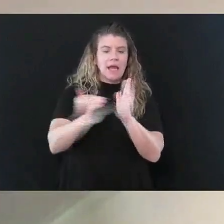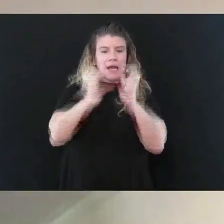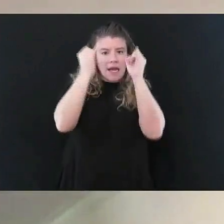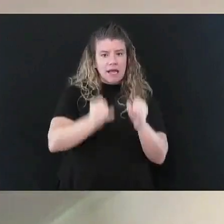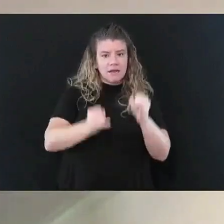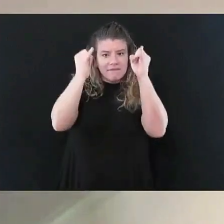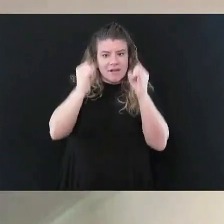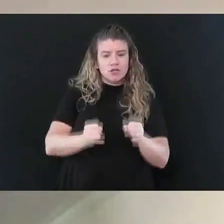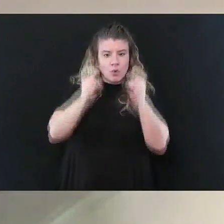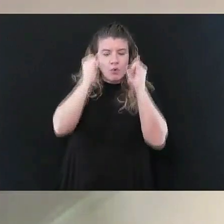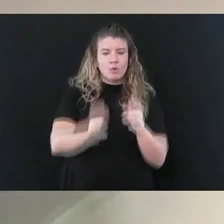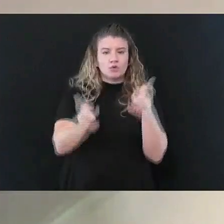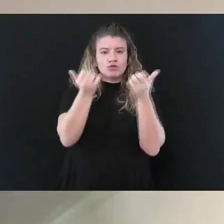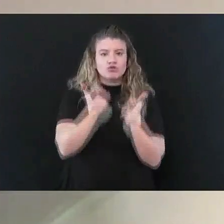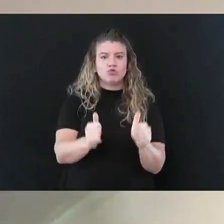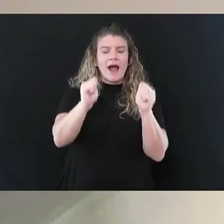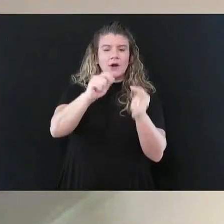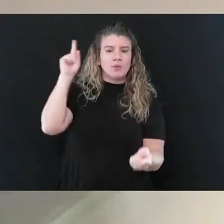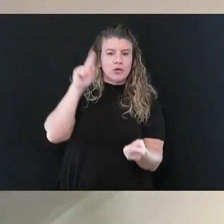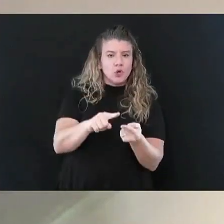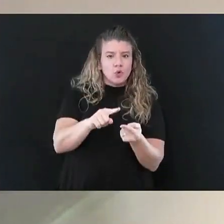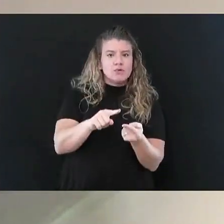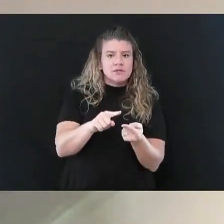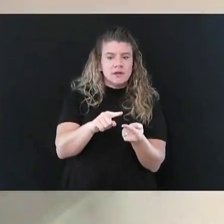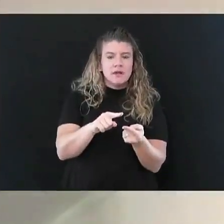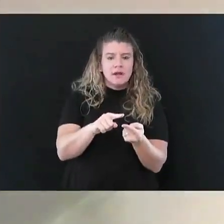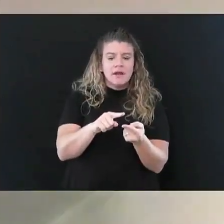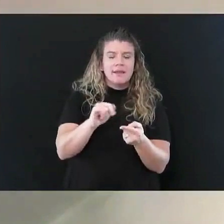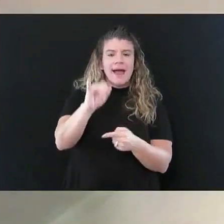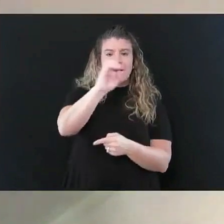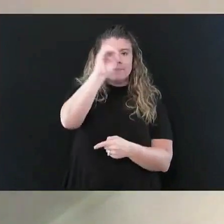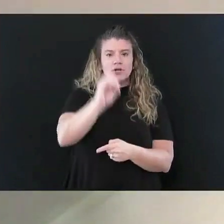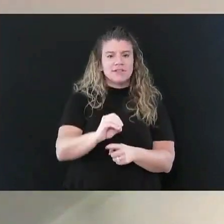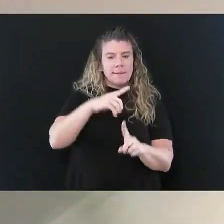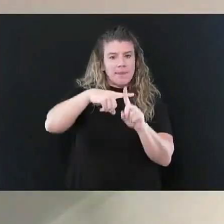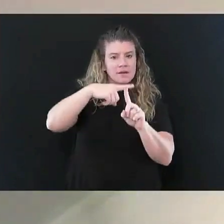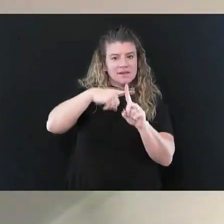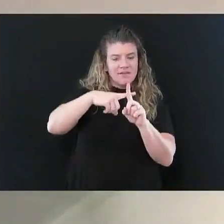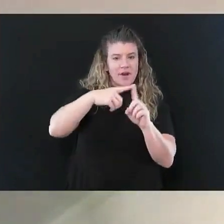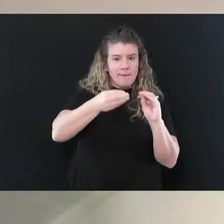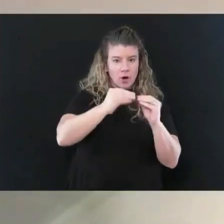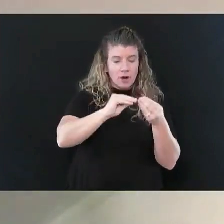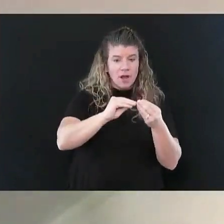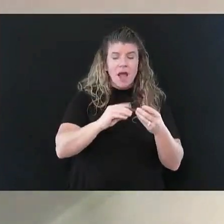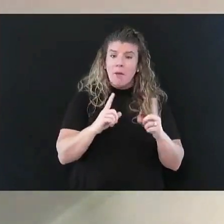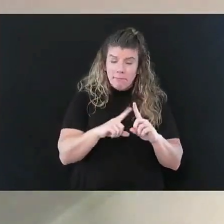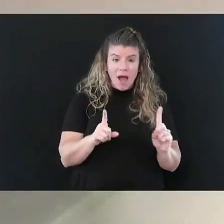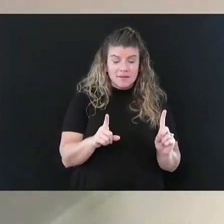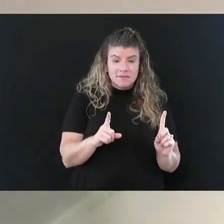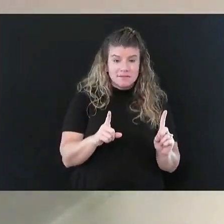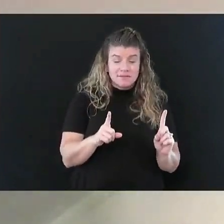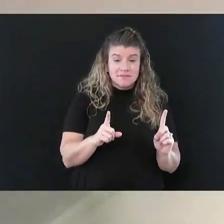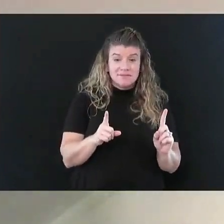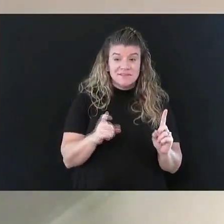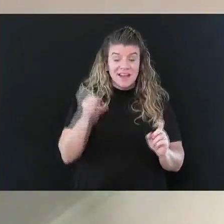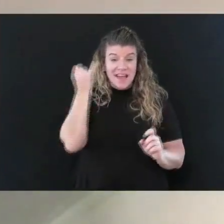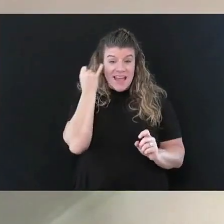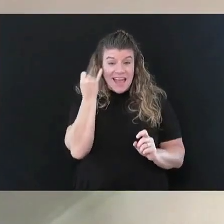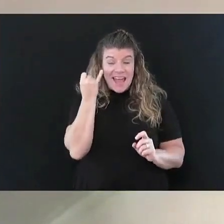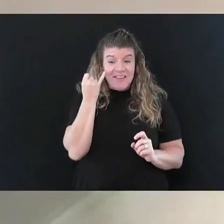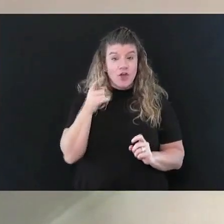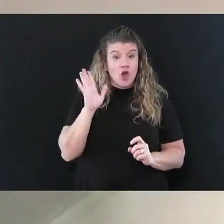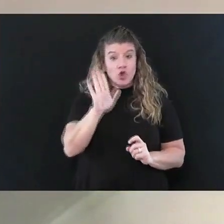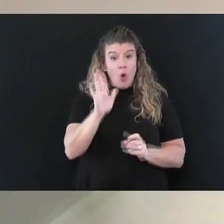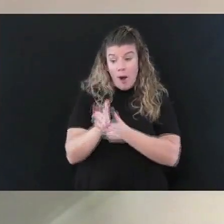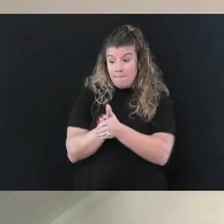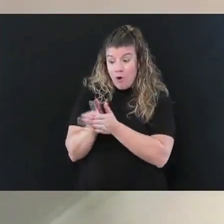individuals just to try to reduce that, percent positive rate. But if getting sports teams back